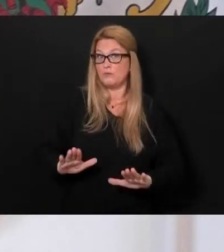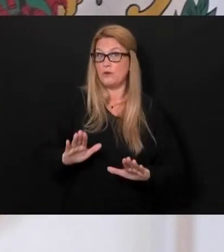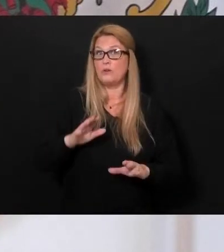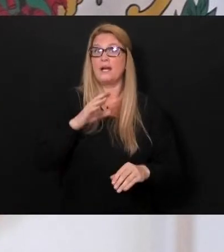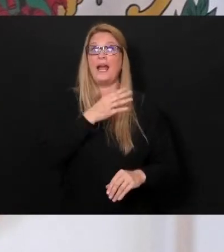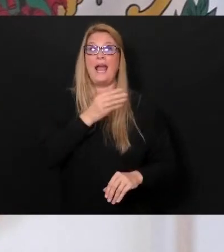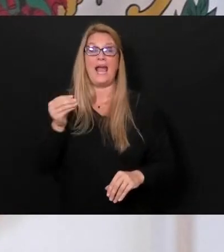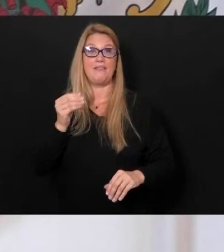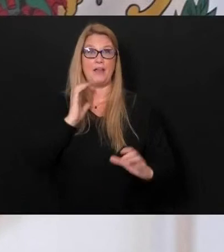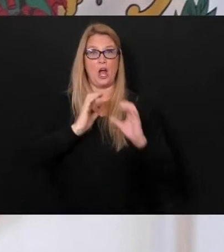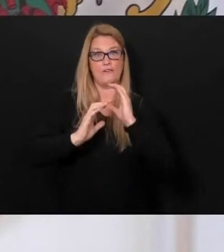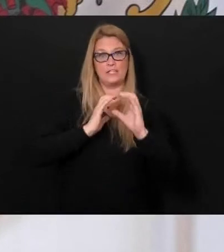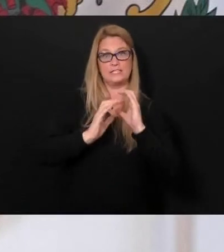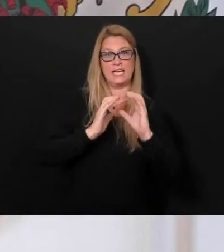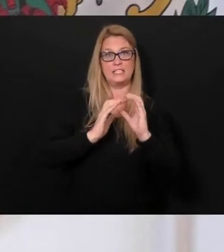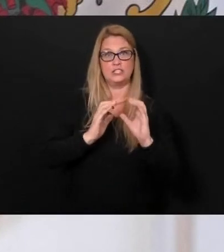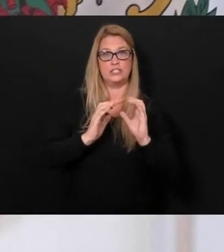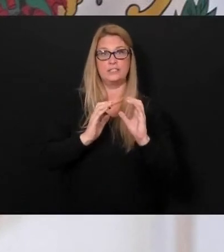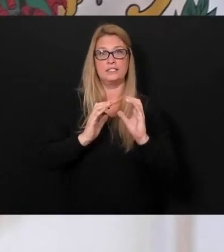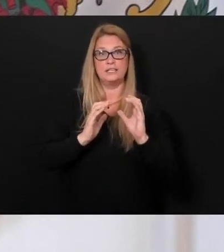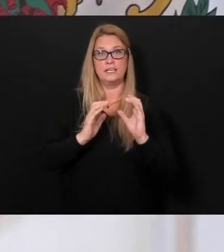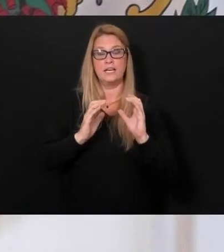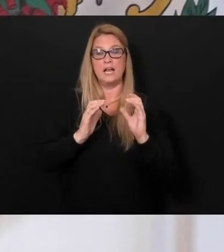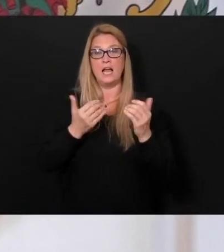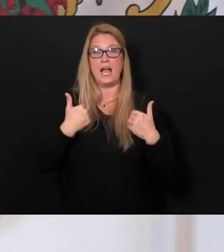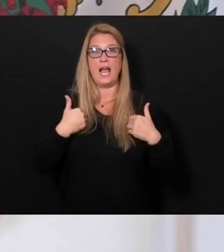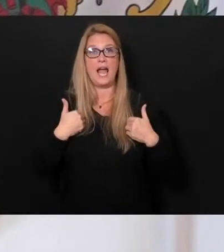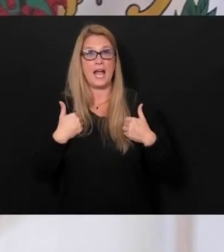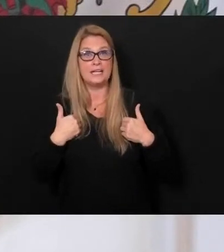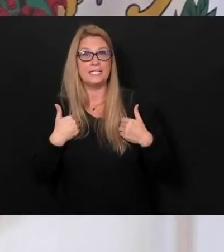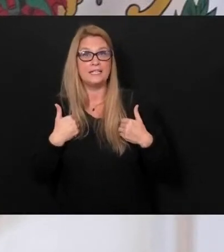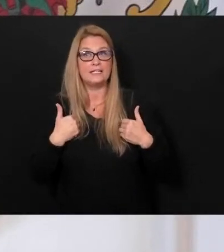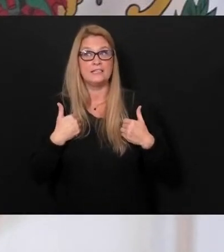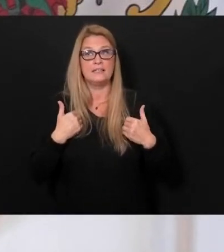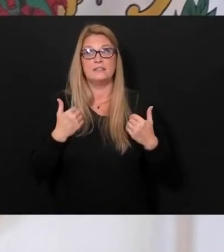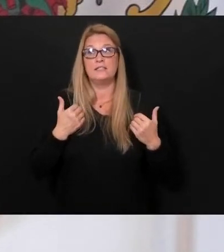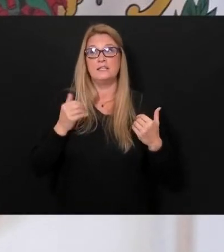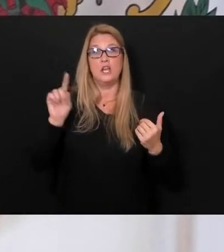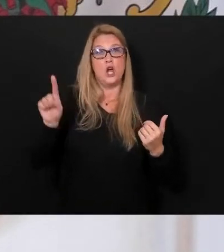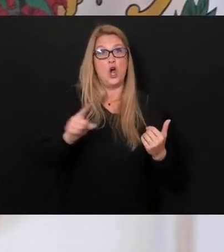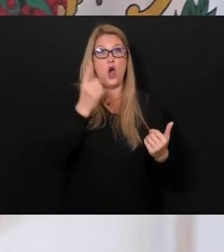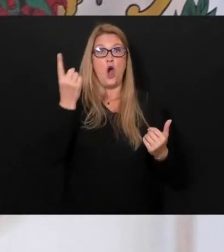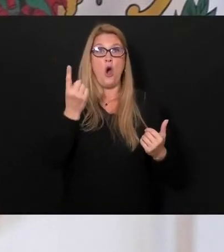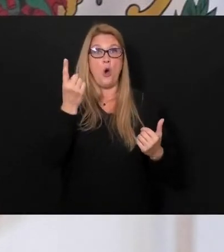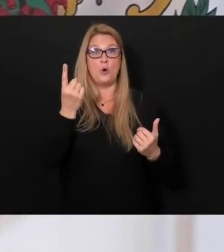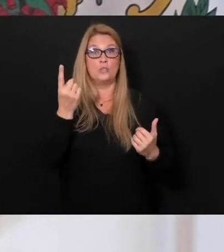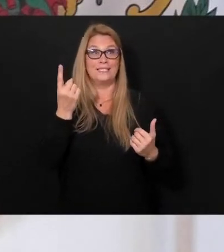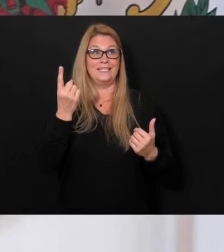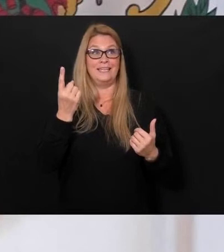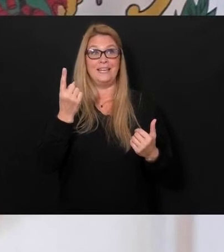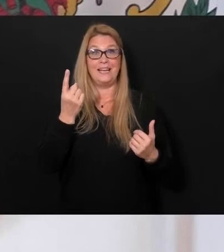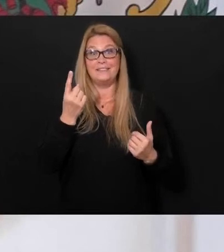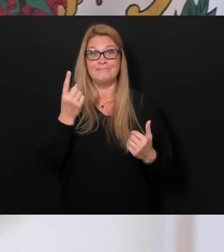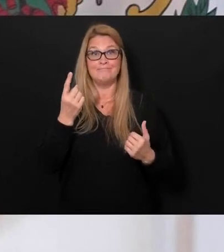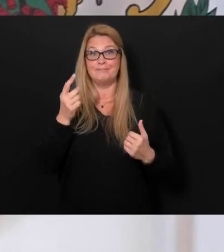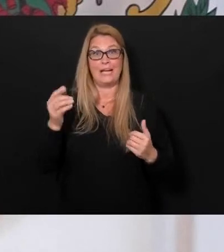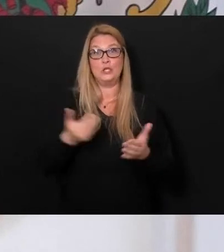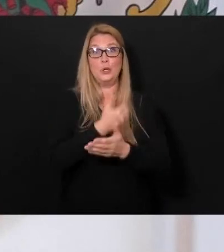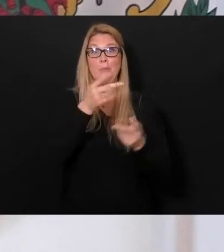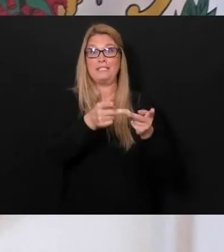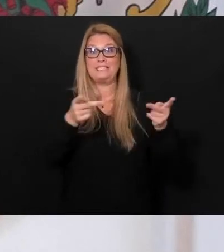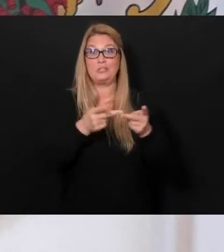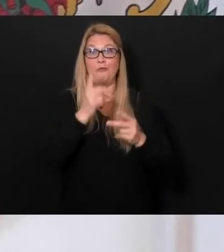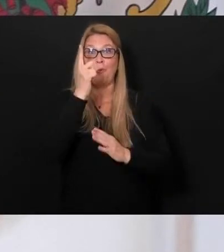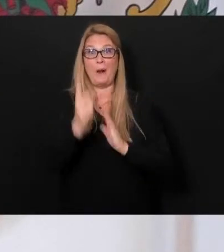And then the conversation moved towards the fact that he had only been in the chair now for a little over an hour,